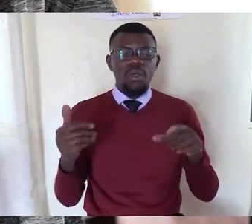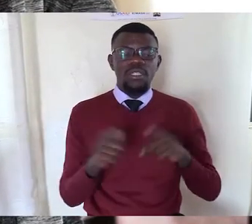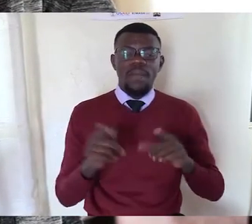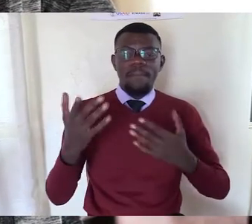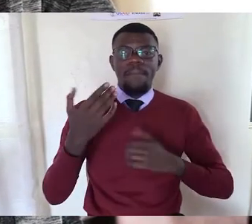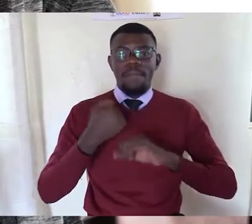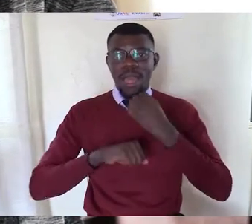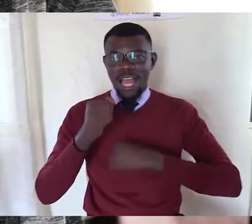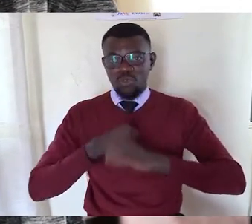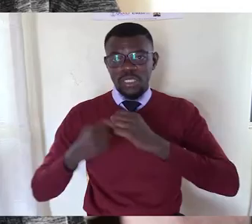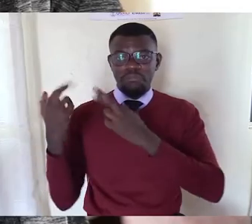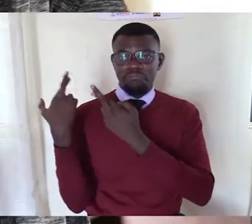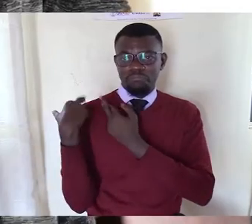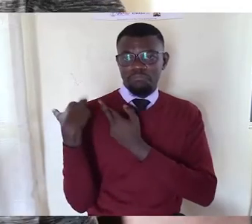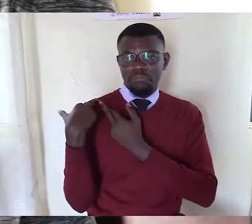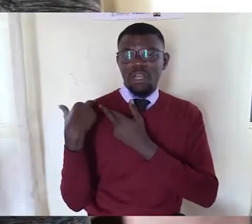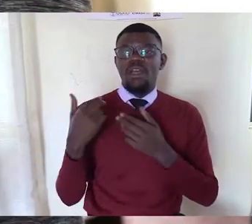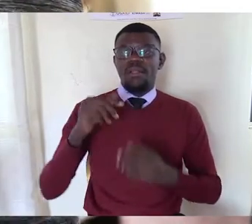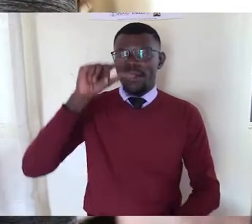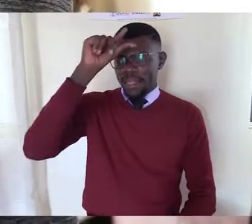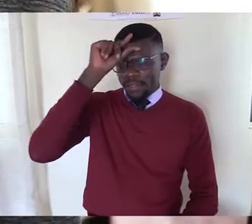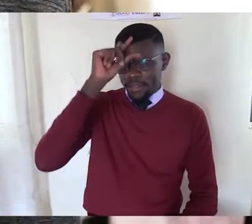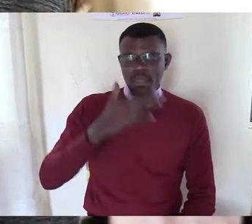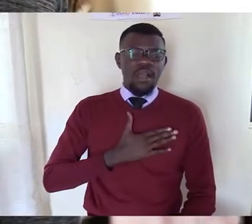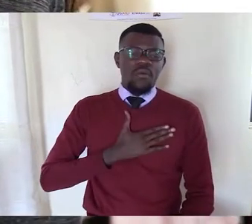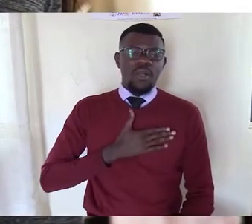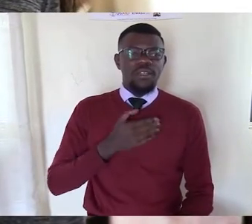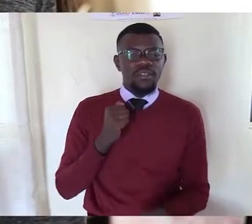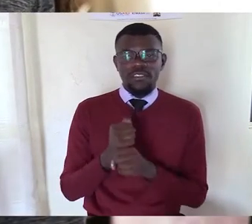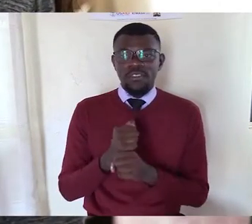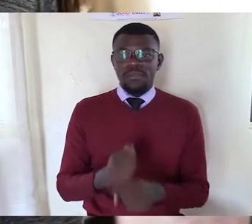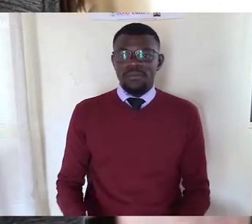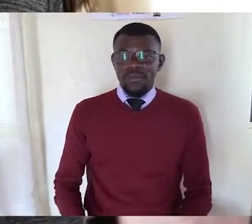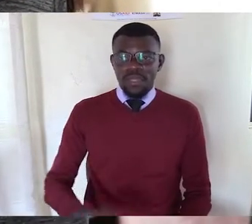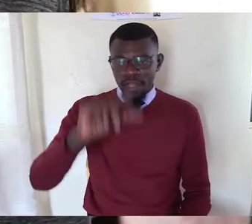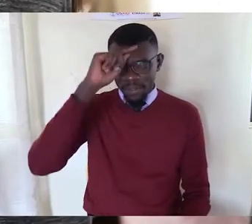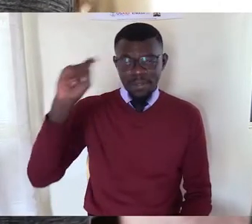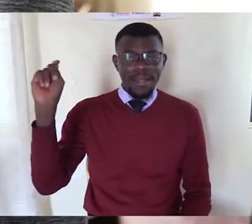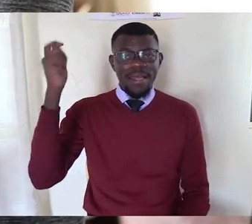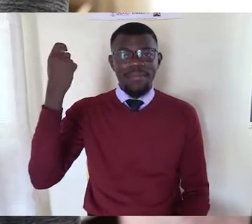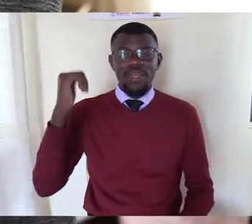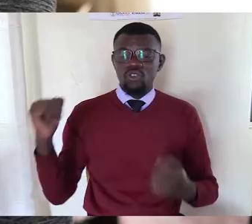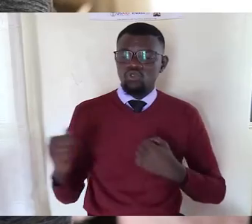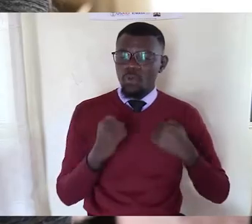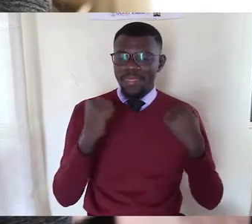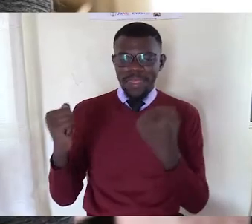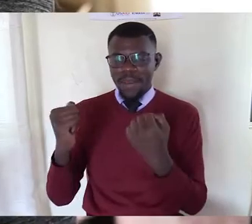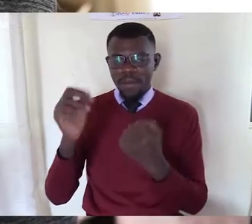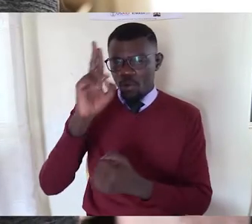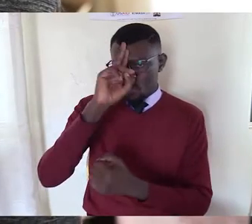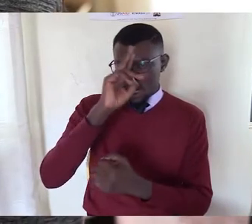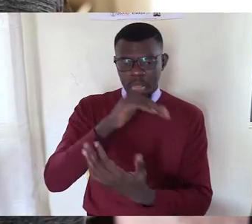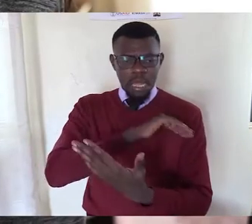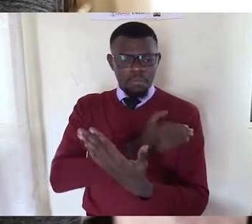take responsibility from a government's point of view. The Kenyan government should strengthen the capacity of the police